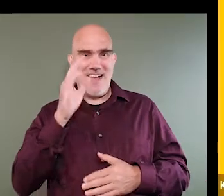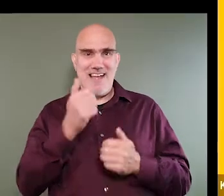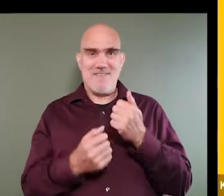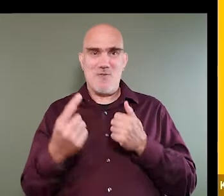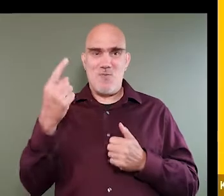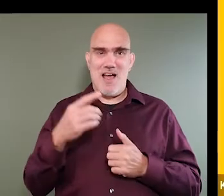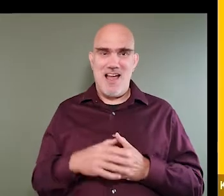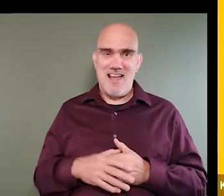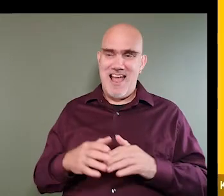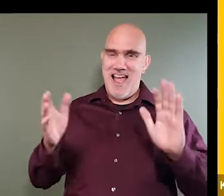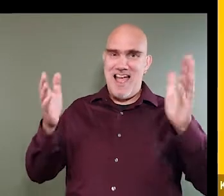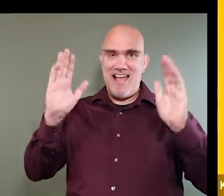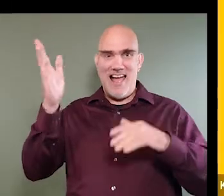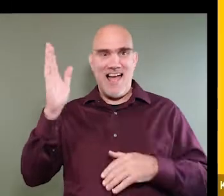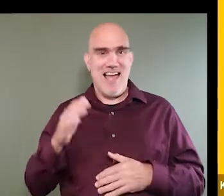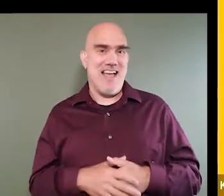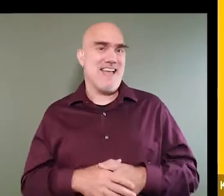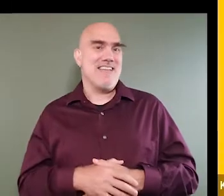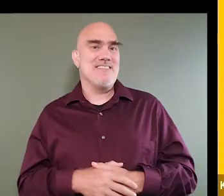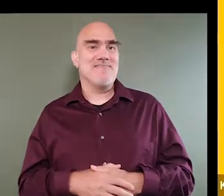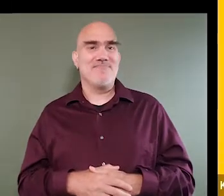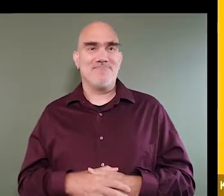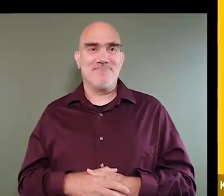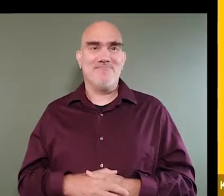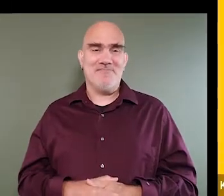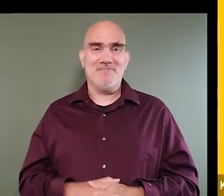everyone. Hey.